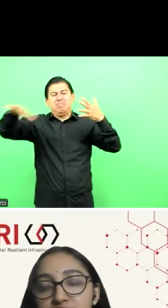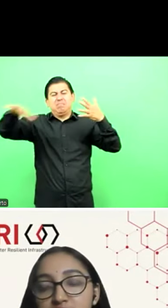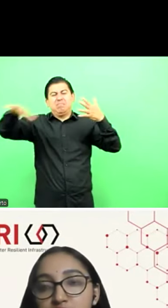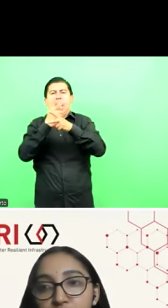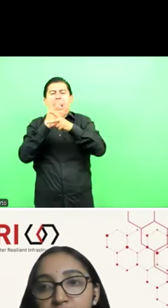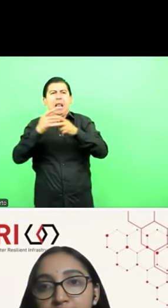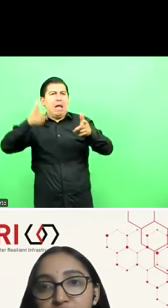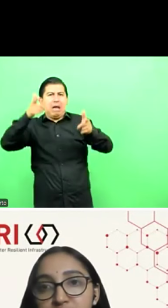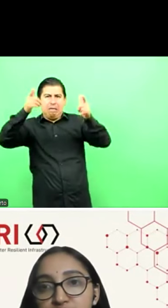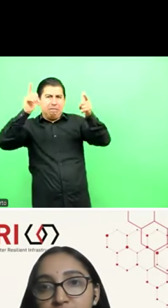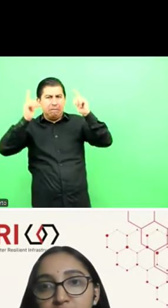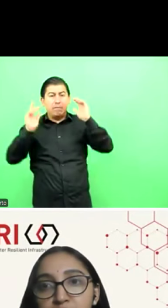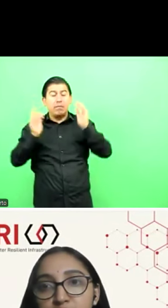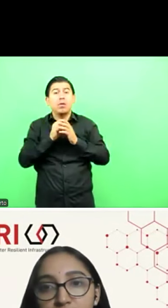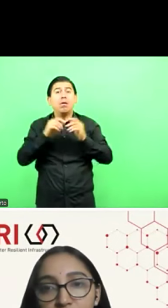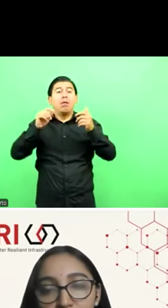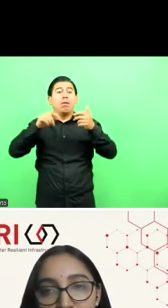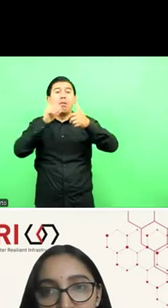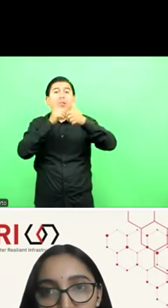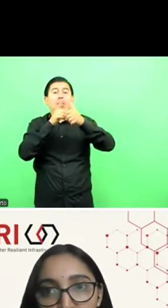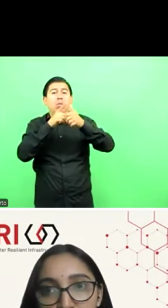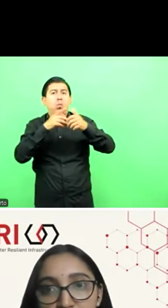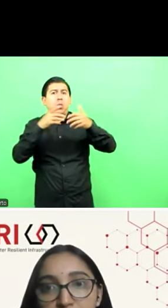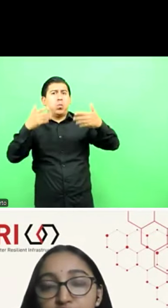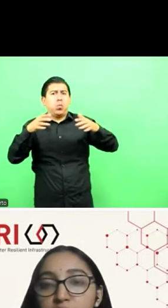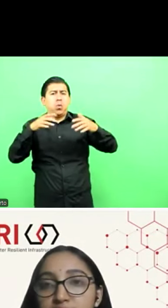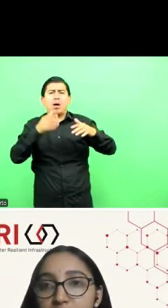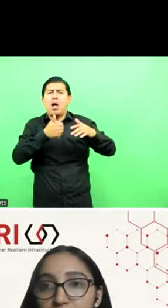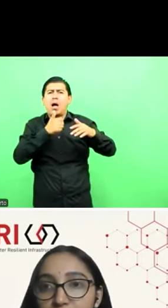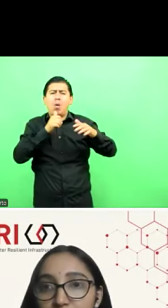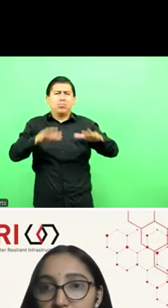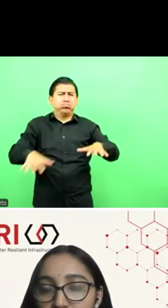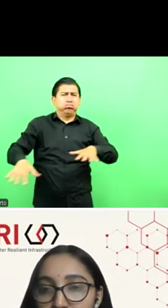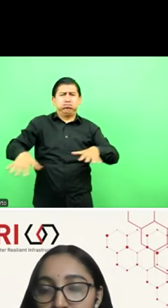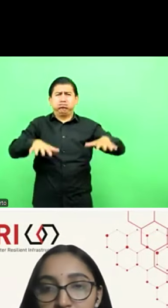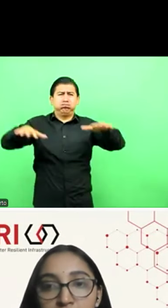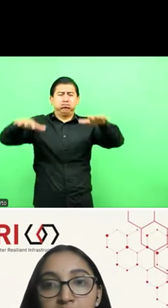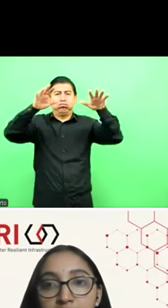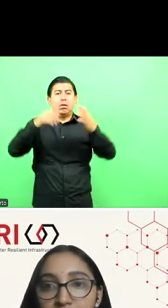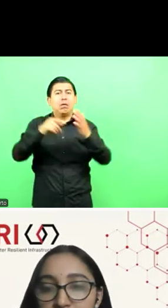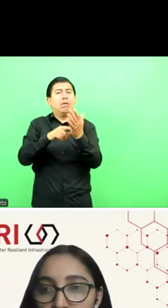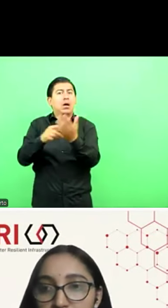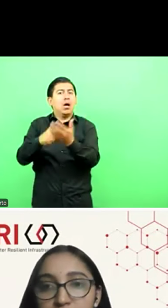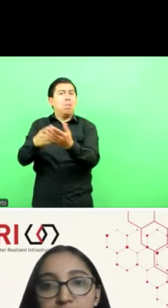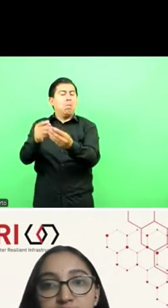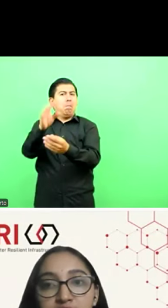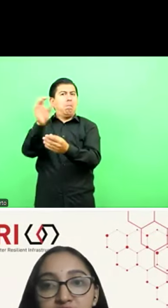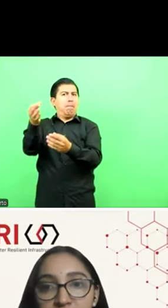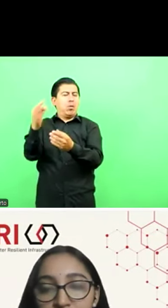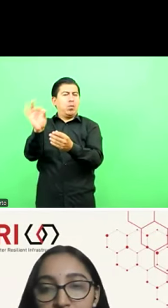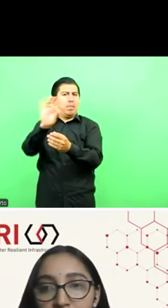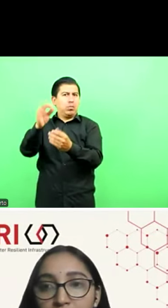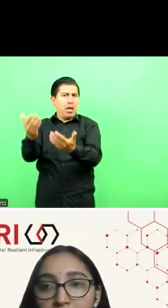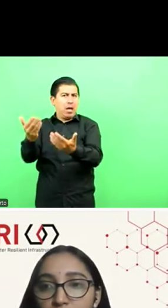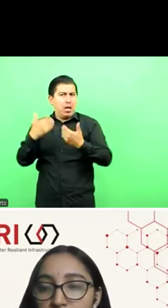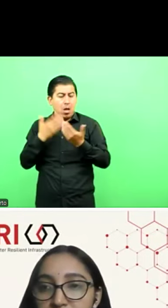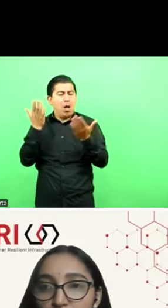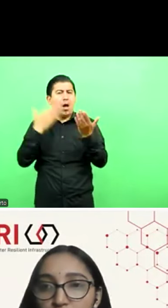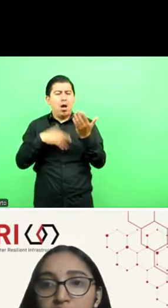which we addressed were project development support for risk-informed design and development, data, resilient recovery,